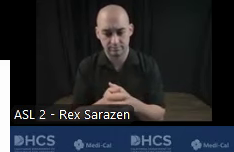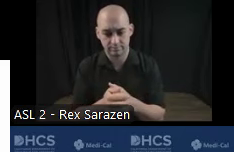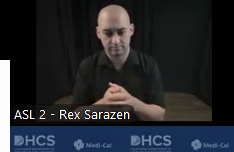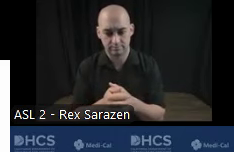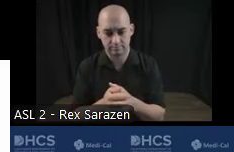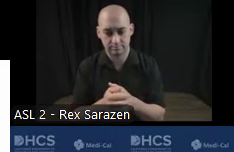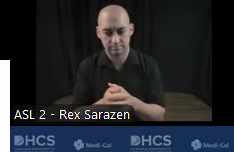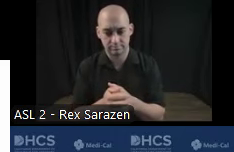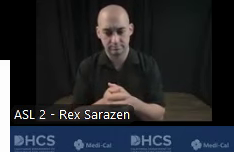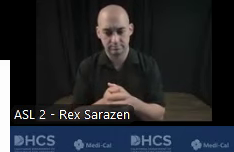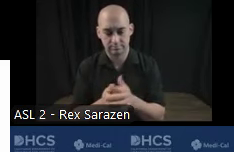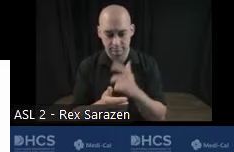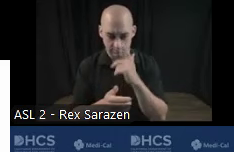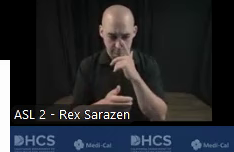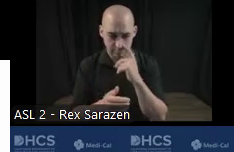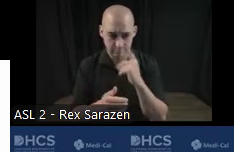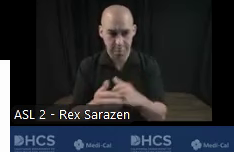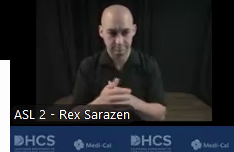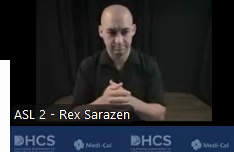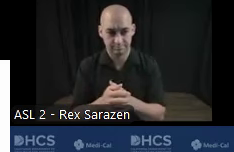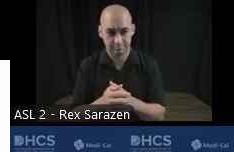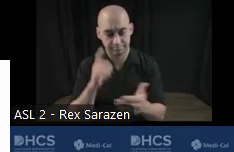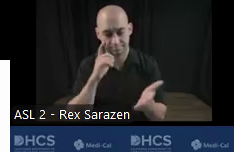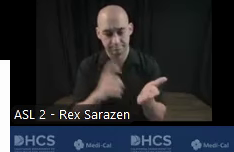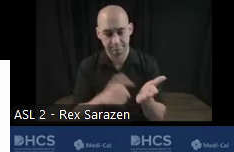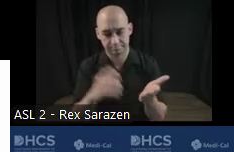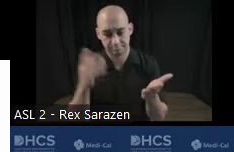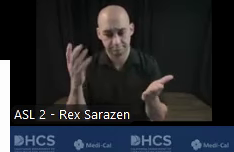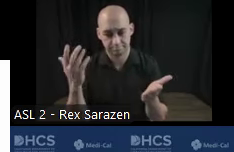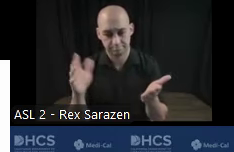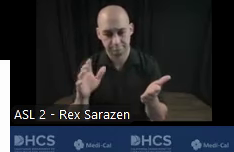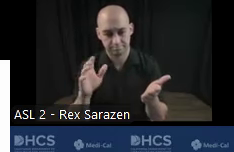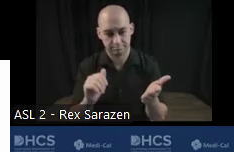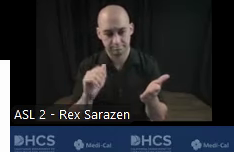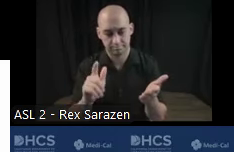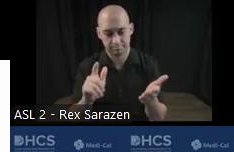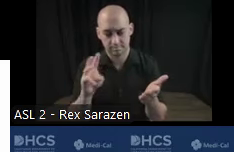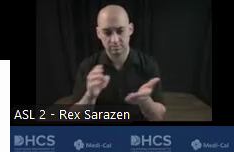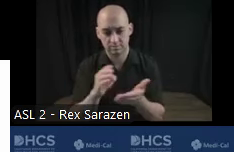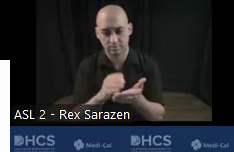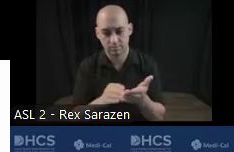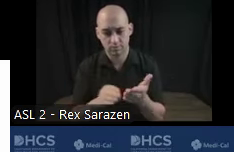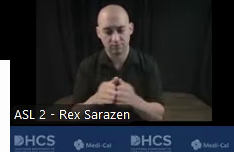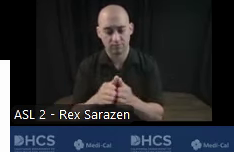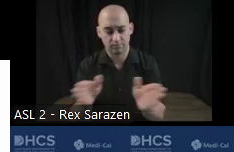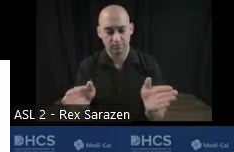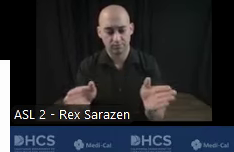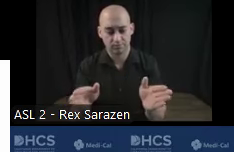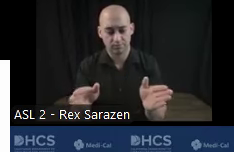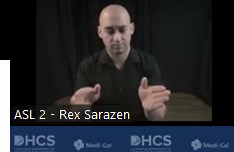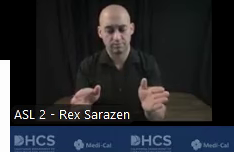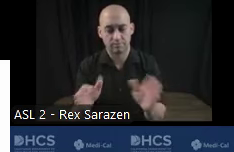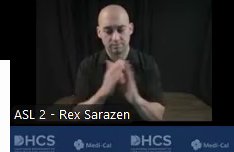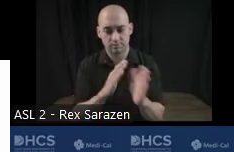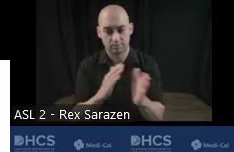Okay. So as noted, ALW is part of our broader home and community-based services